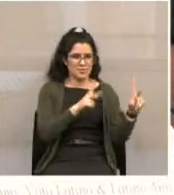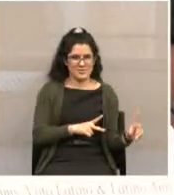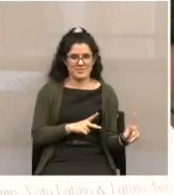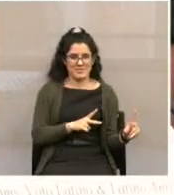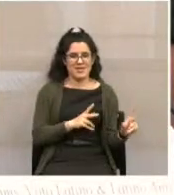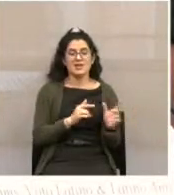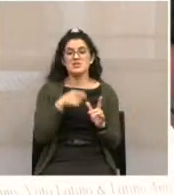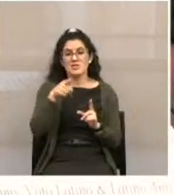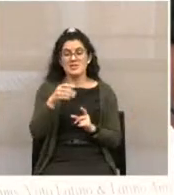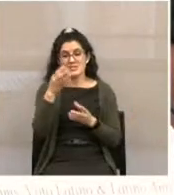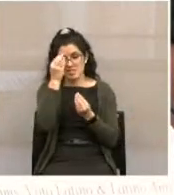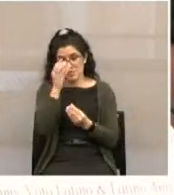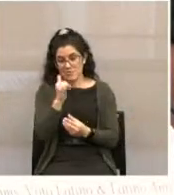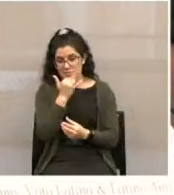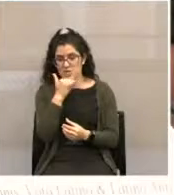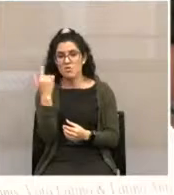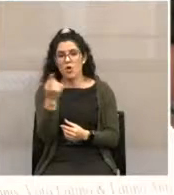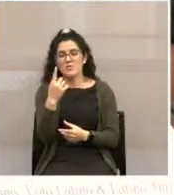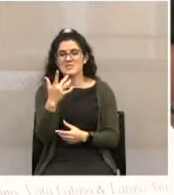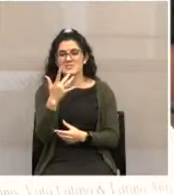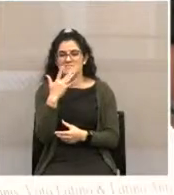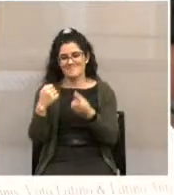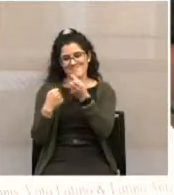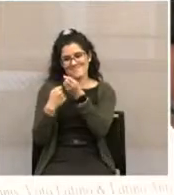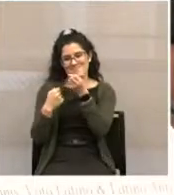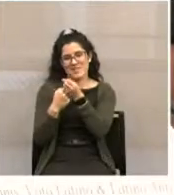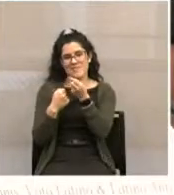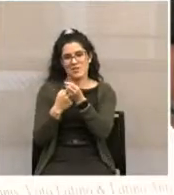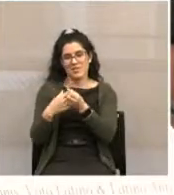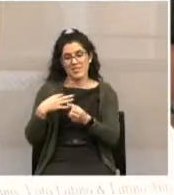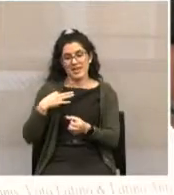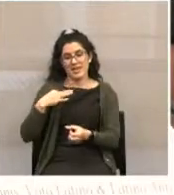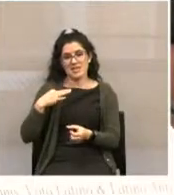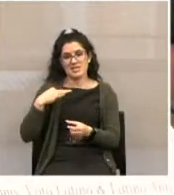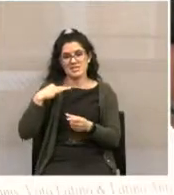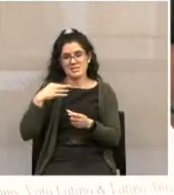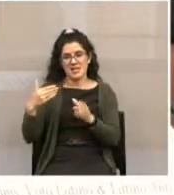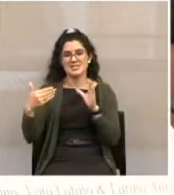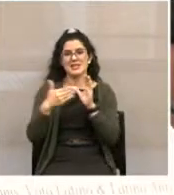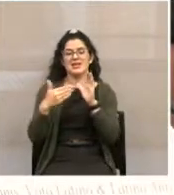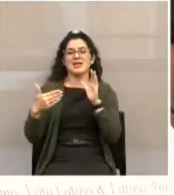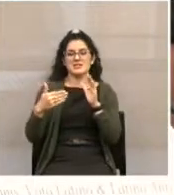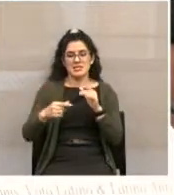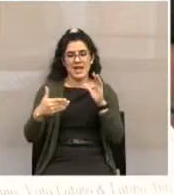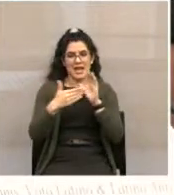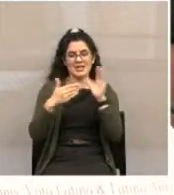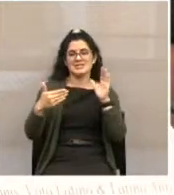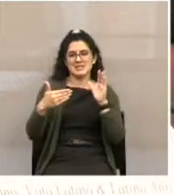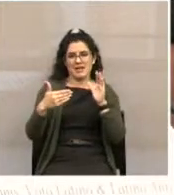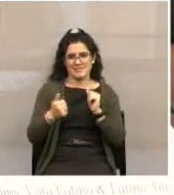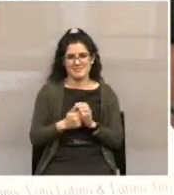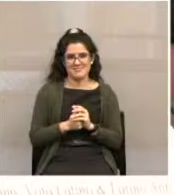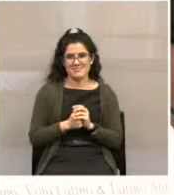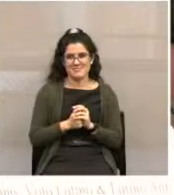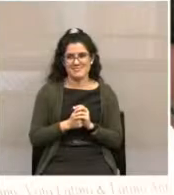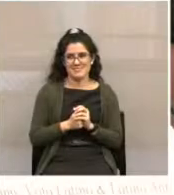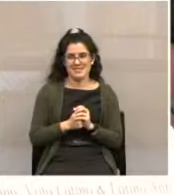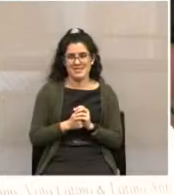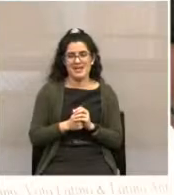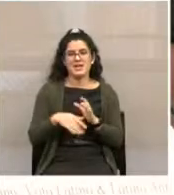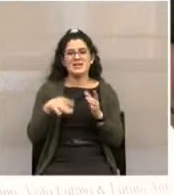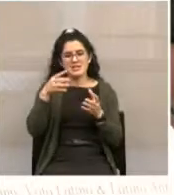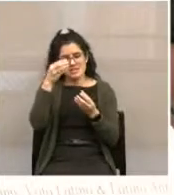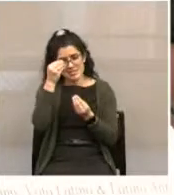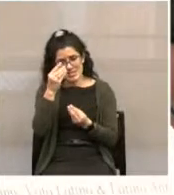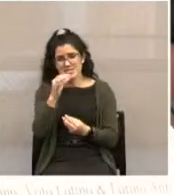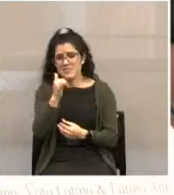will always favor the candidate that is running against the system, anti-institutions, because that's what disinformation does.